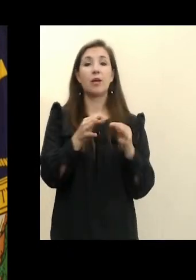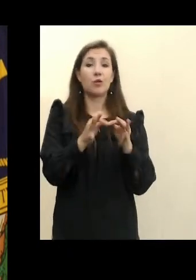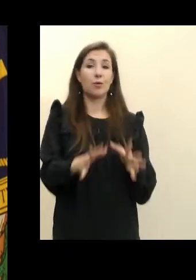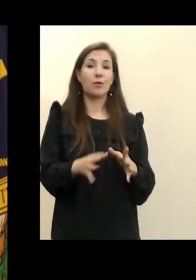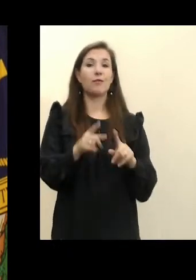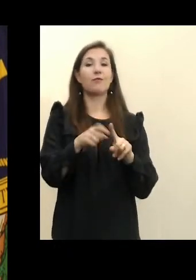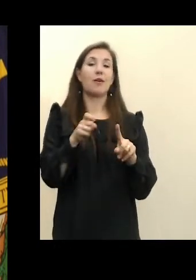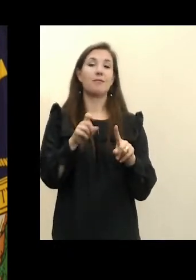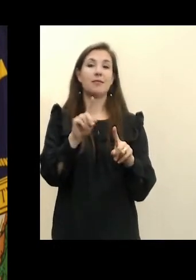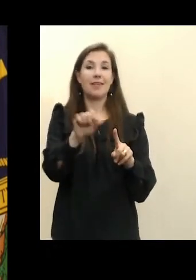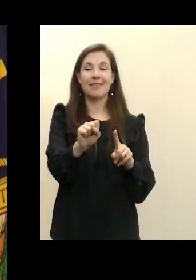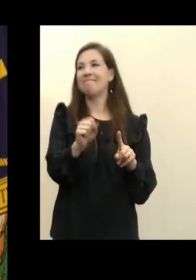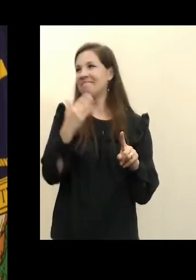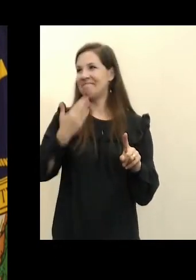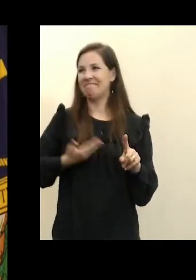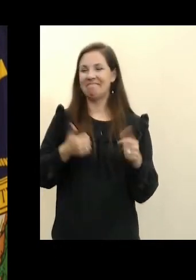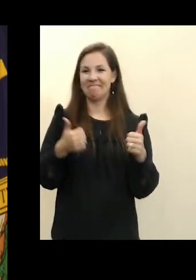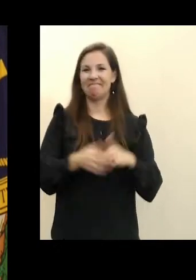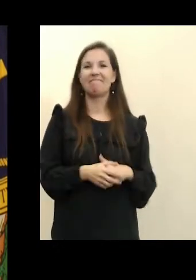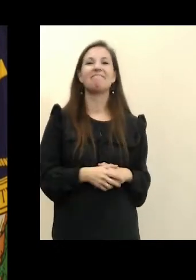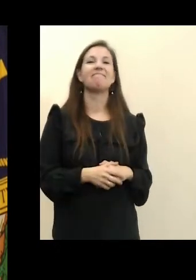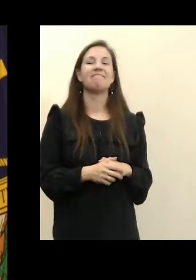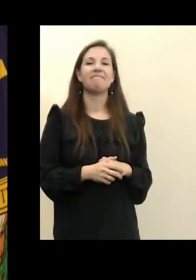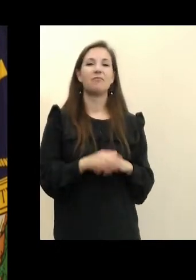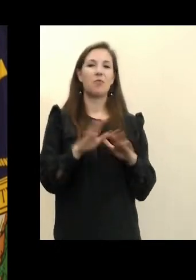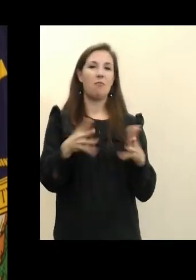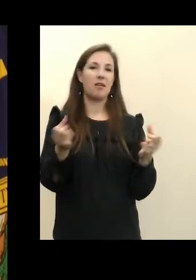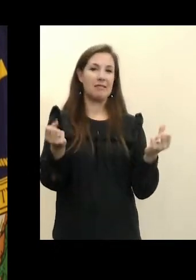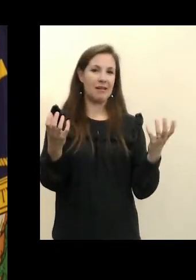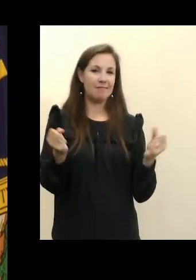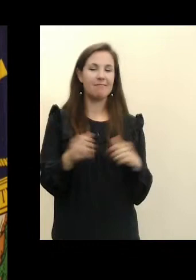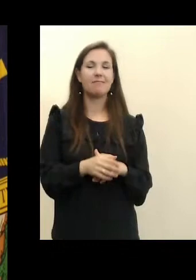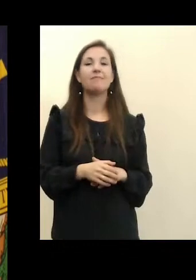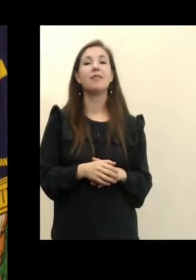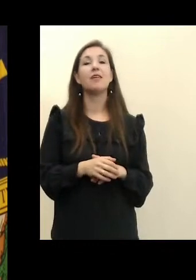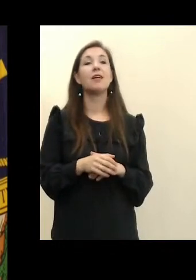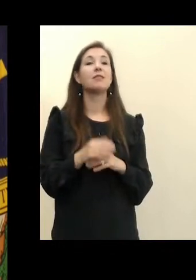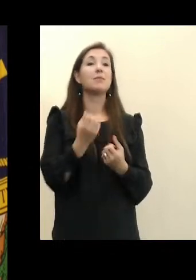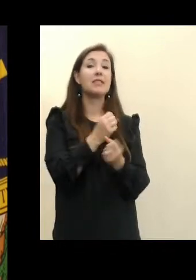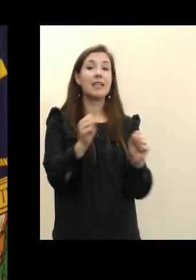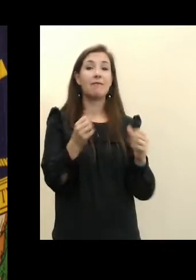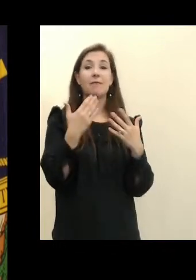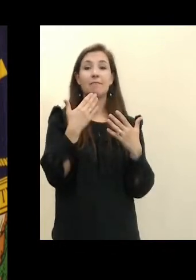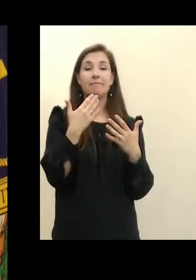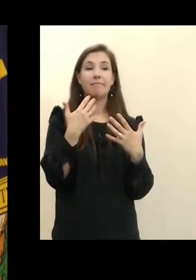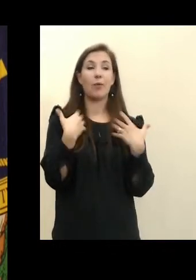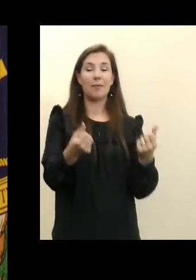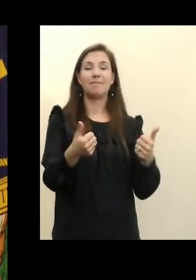from Deaf Access Services, for providing the American Sign Language. And as always, to all, be safe and well.